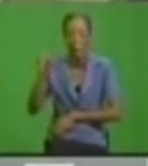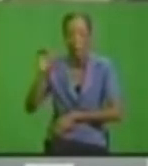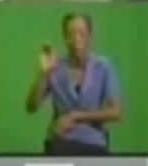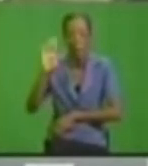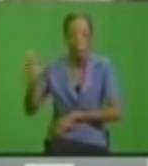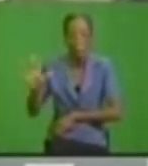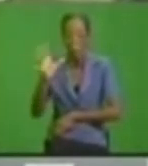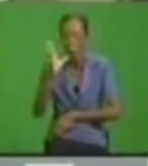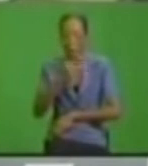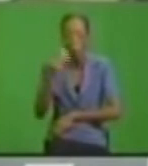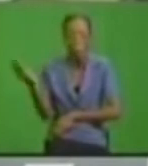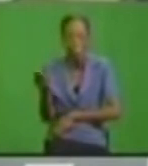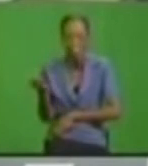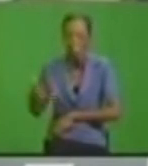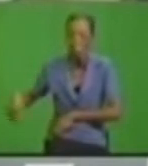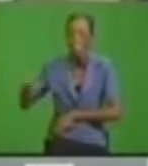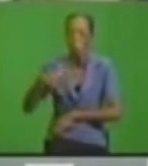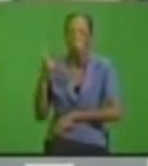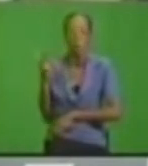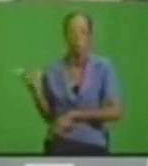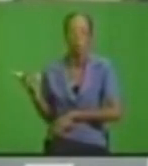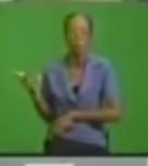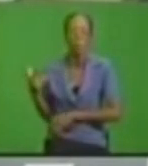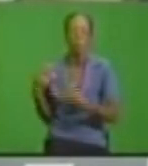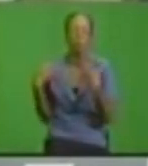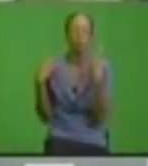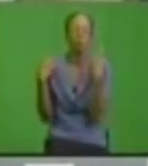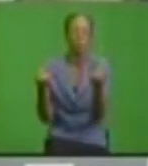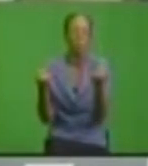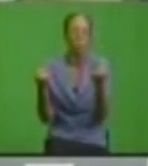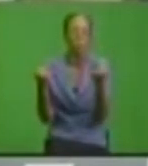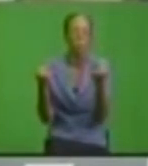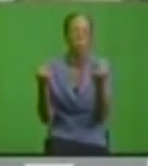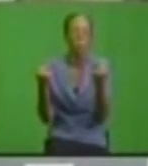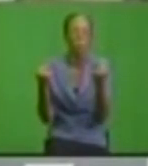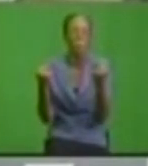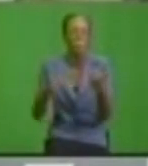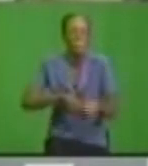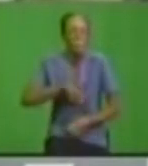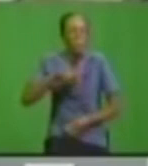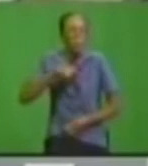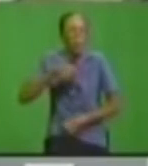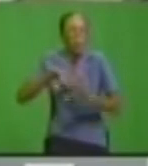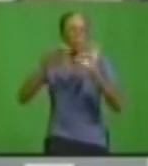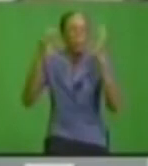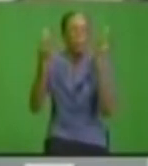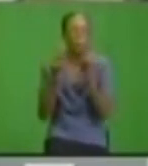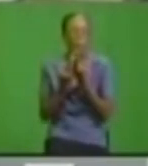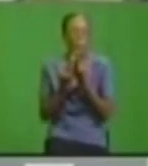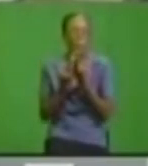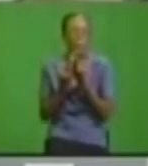your mom and your brother, you all come from a proud race of people